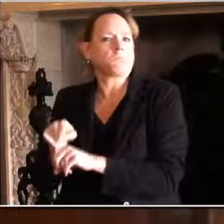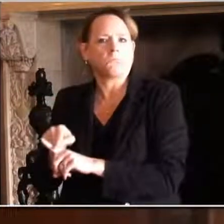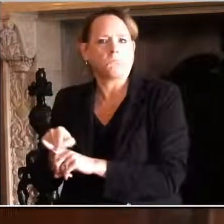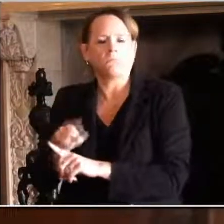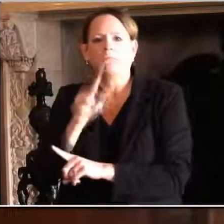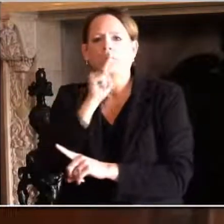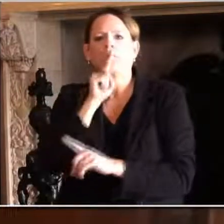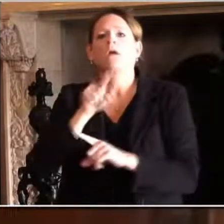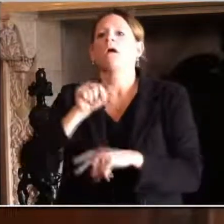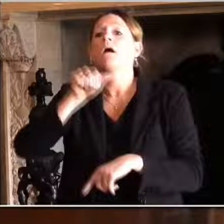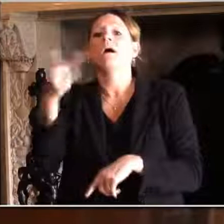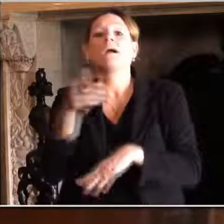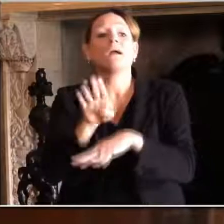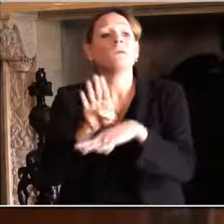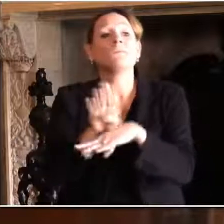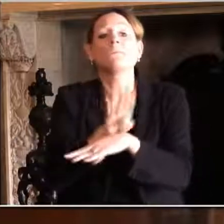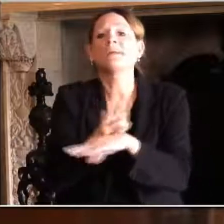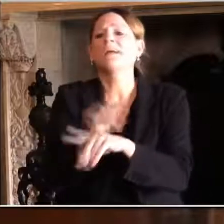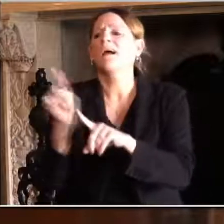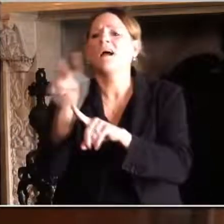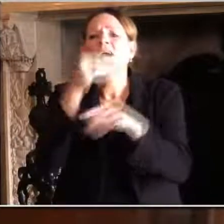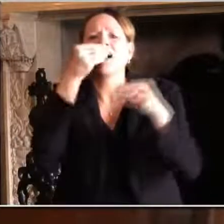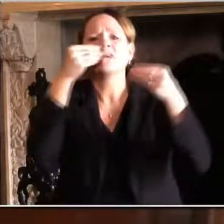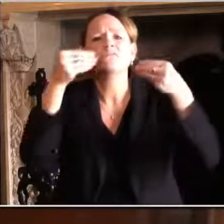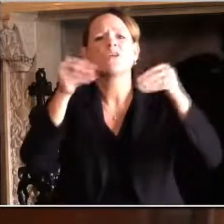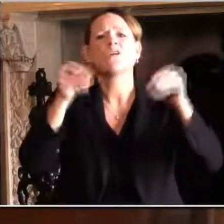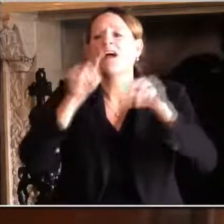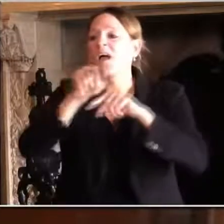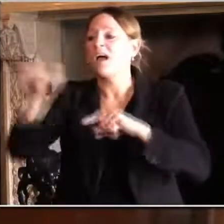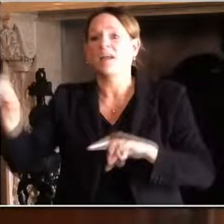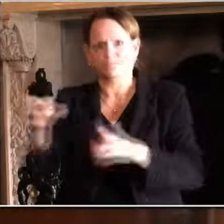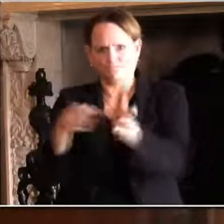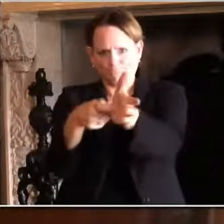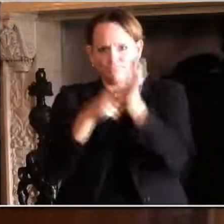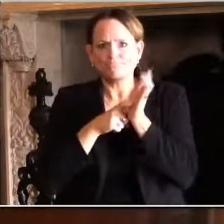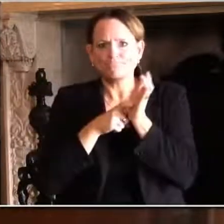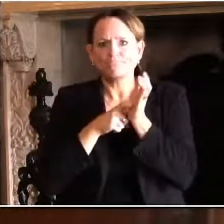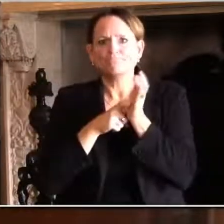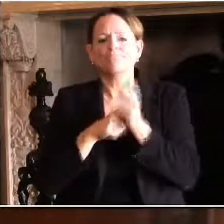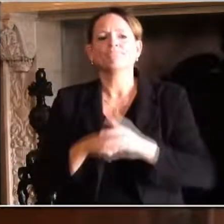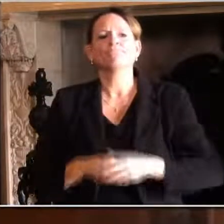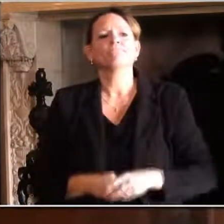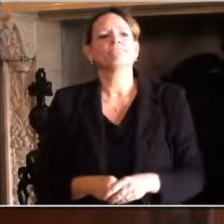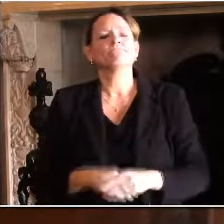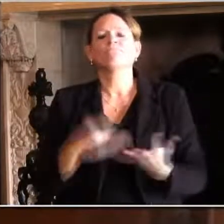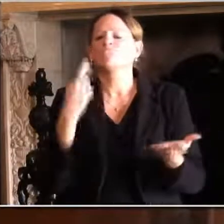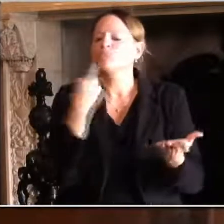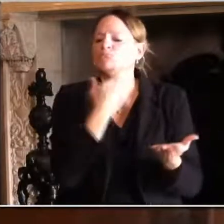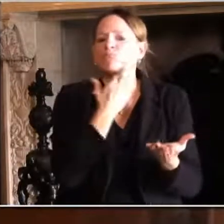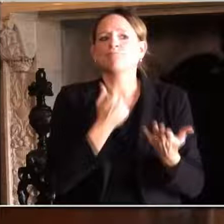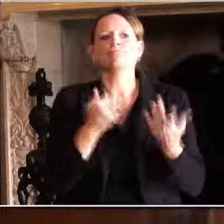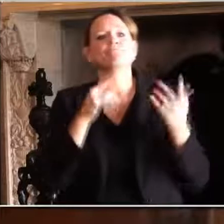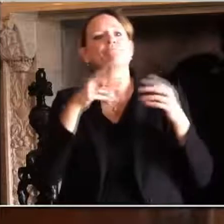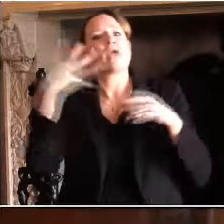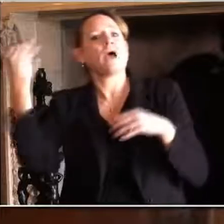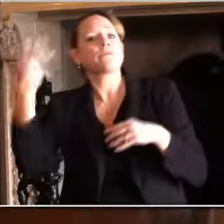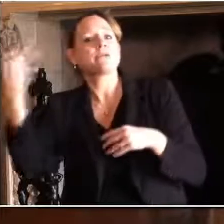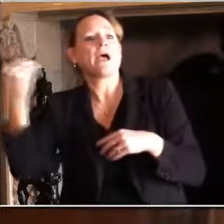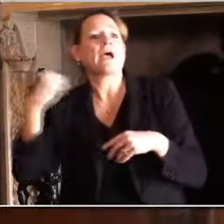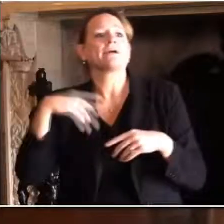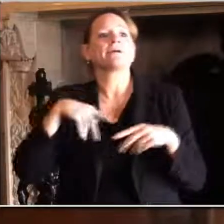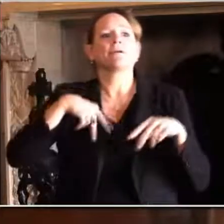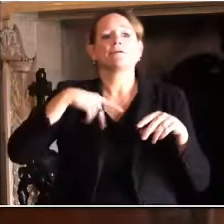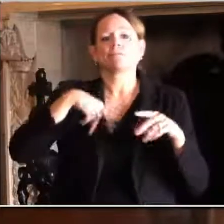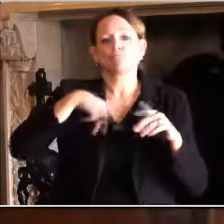on. But if you're going to head to the grocery store or you're supporting a local restaurant and waiting for your food, we need